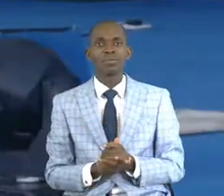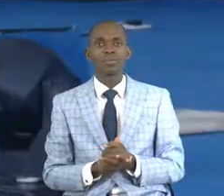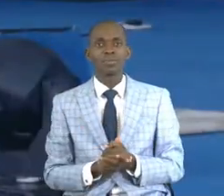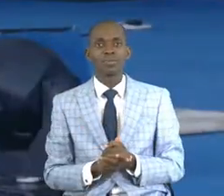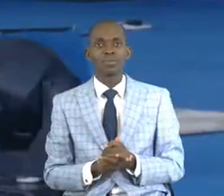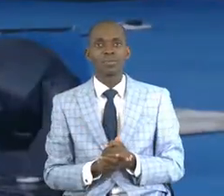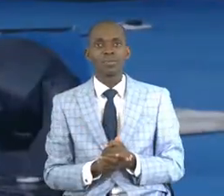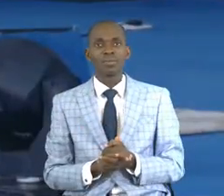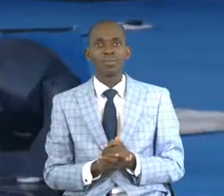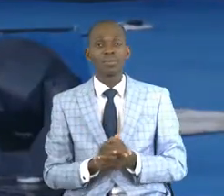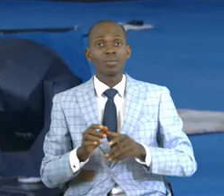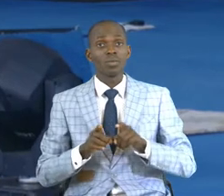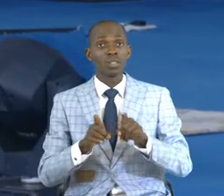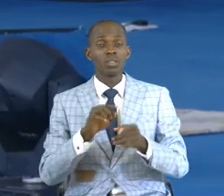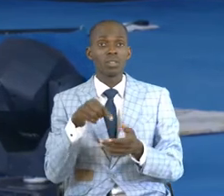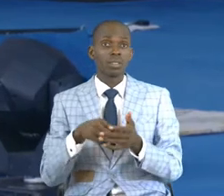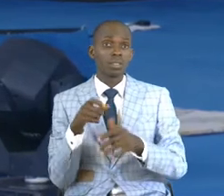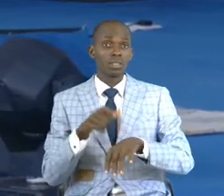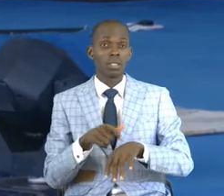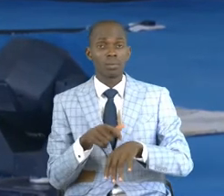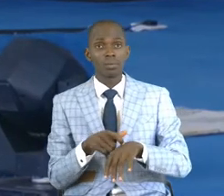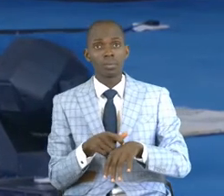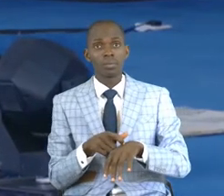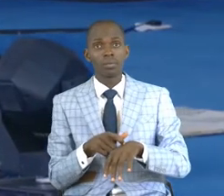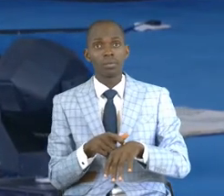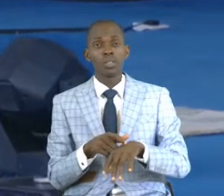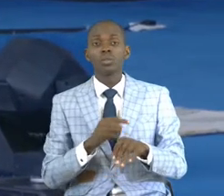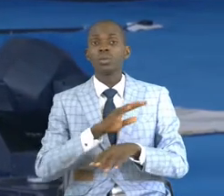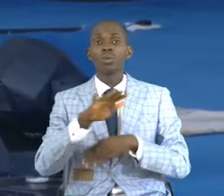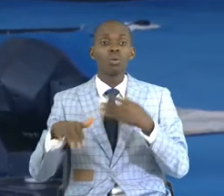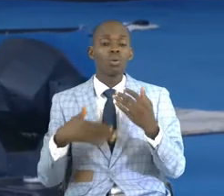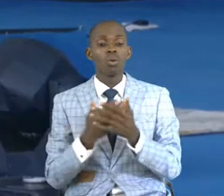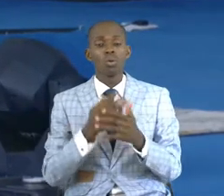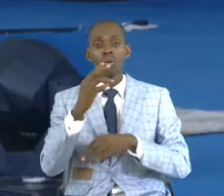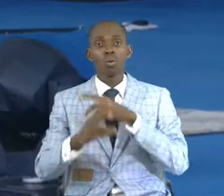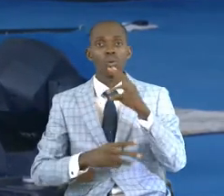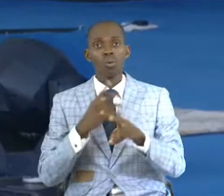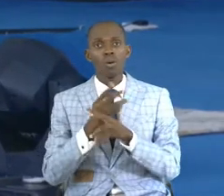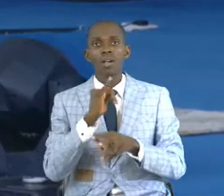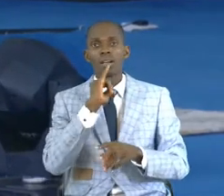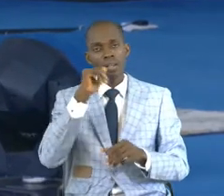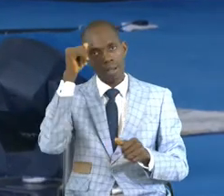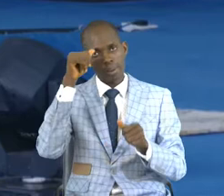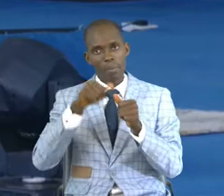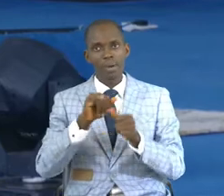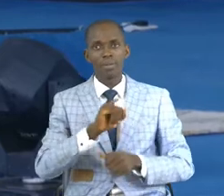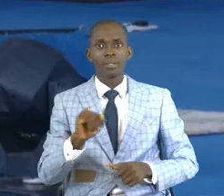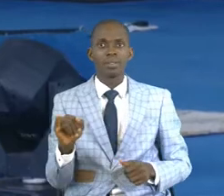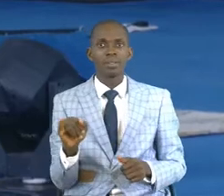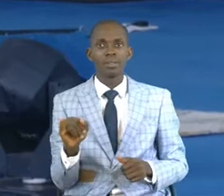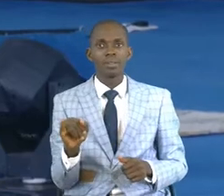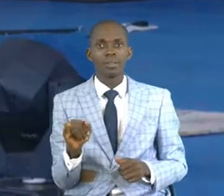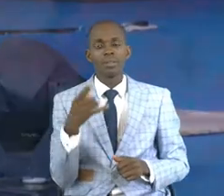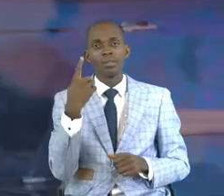During this period, the whole world is remembering the crucifixion